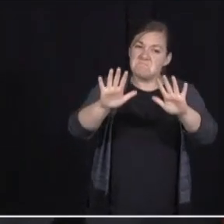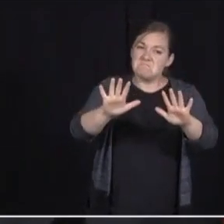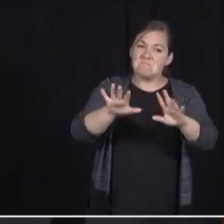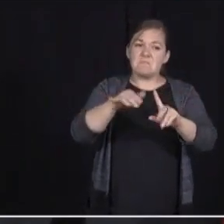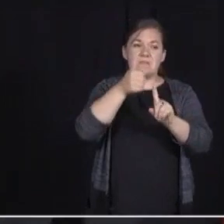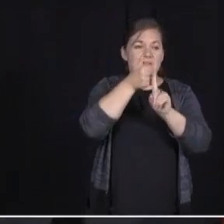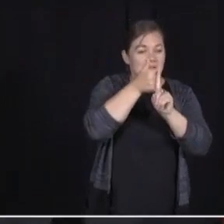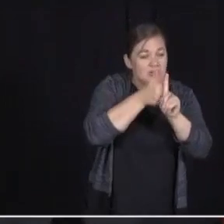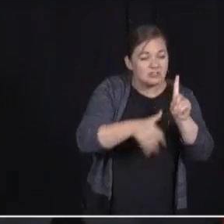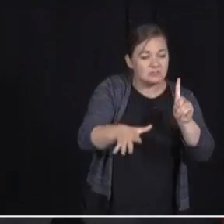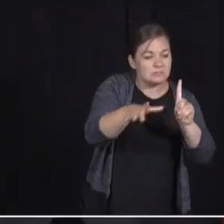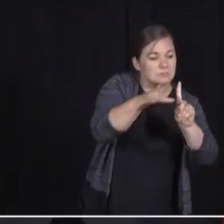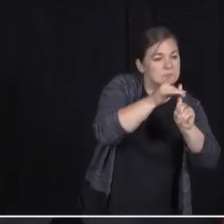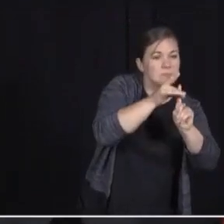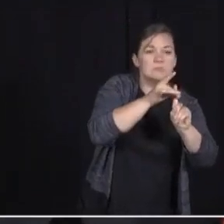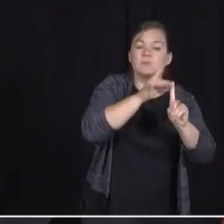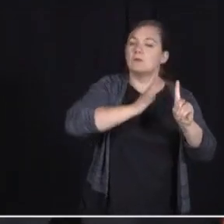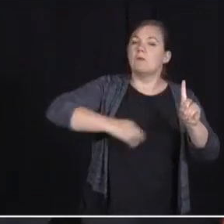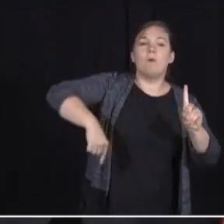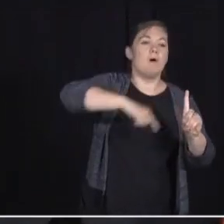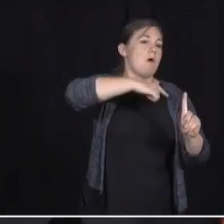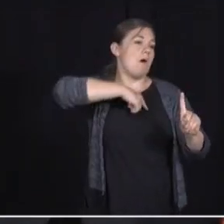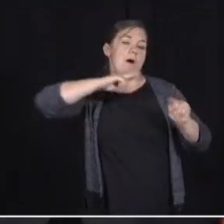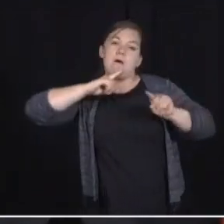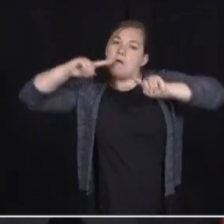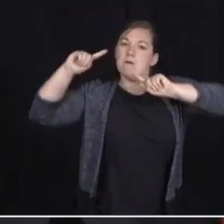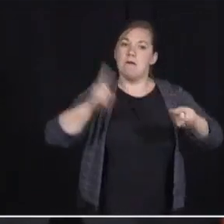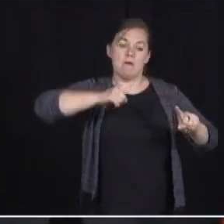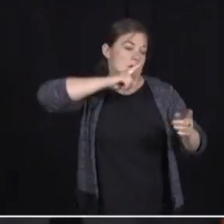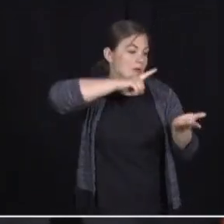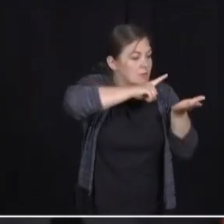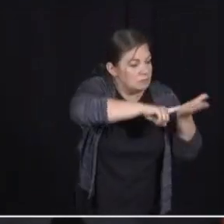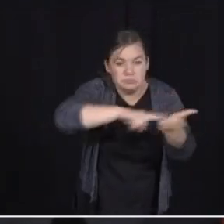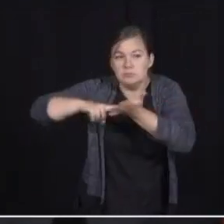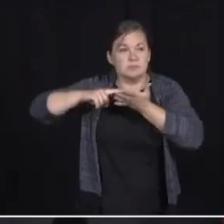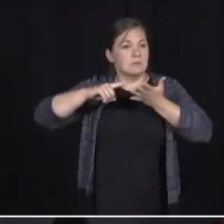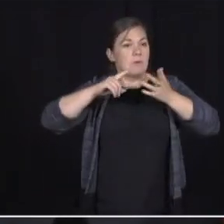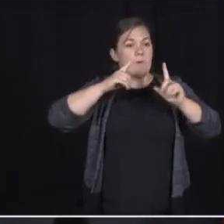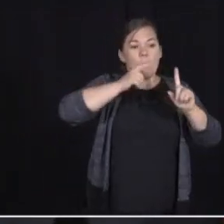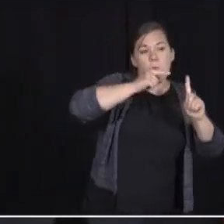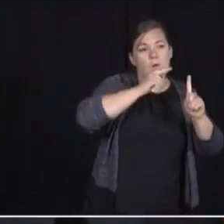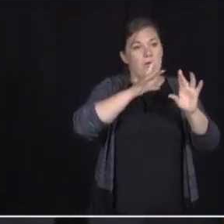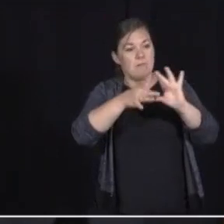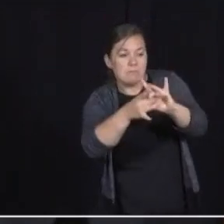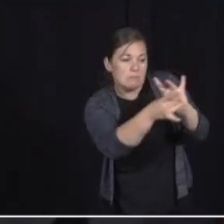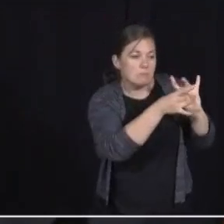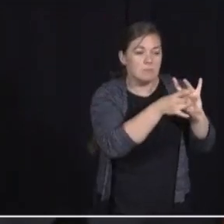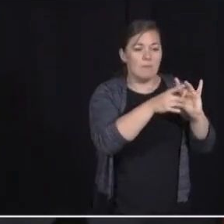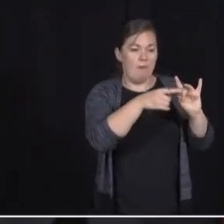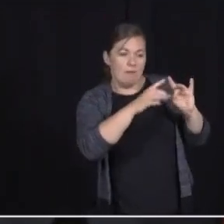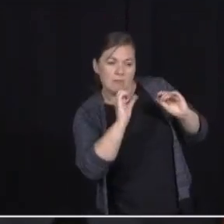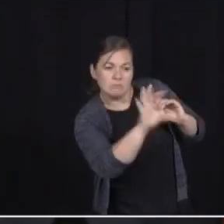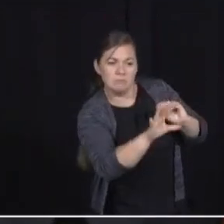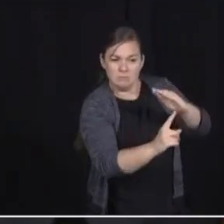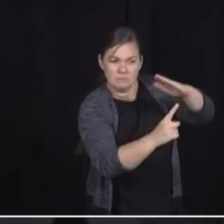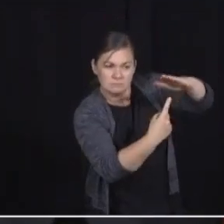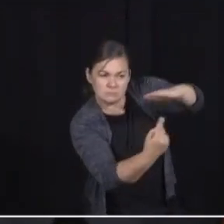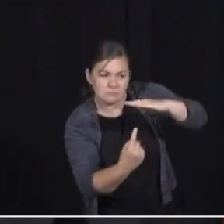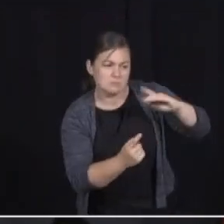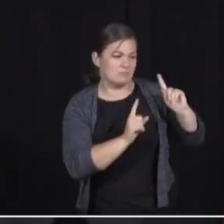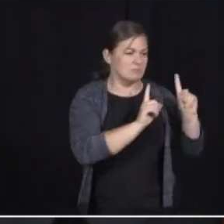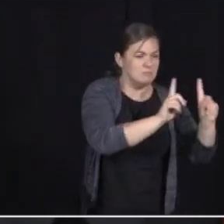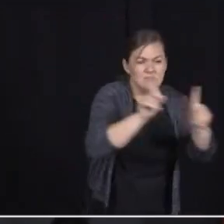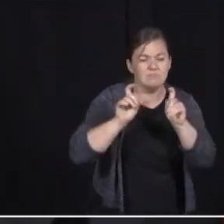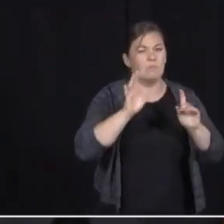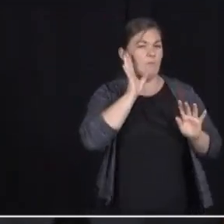seriously, investigate them, make sure that contacts are identified, and isolated, and tested, so that we can make sure people